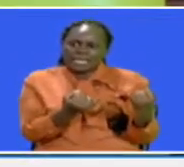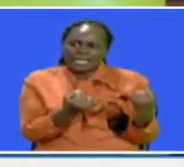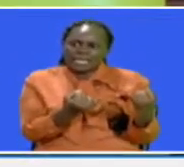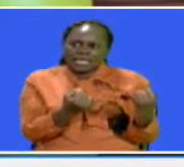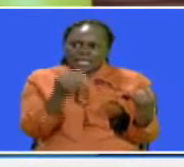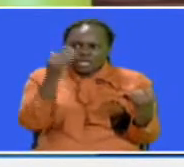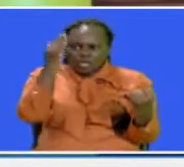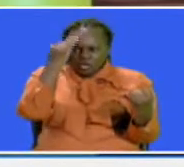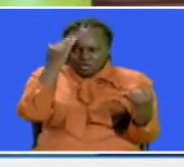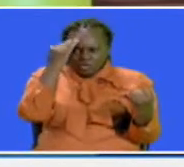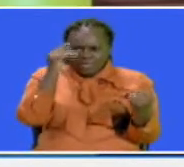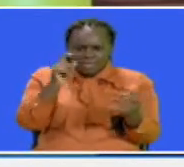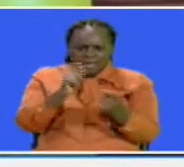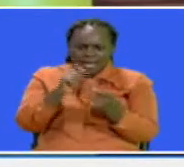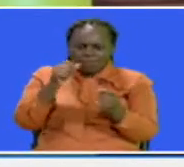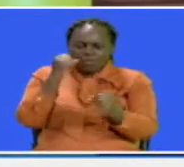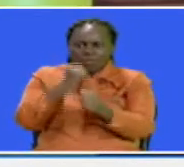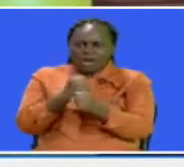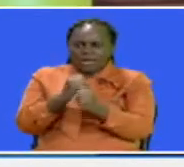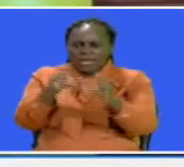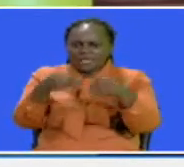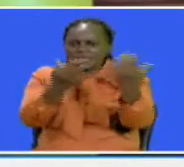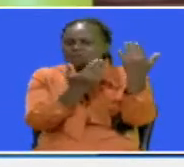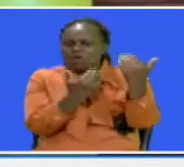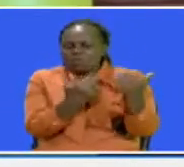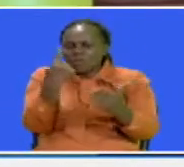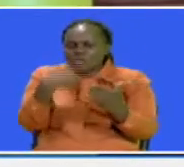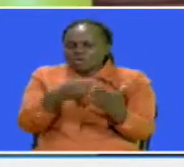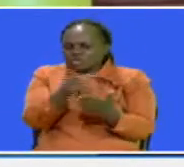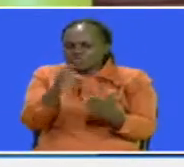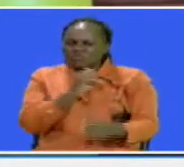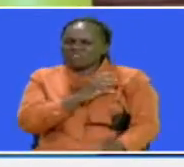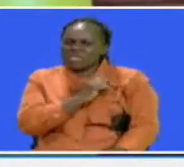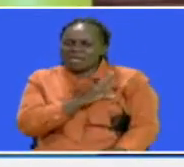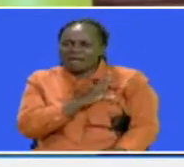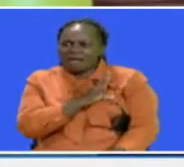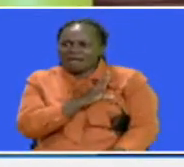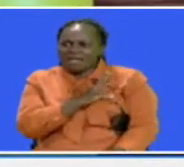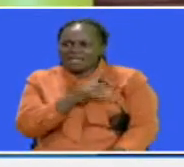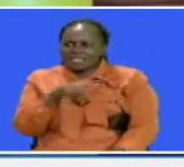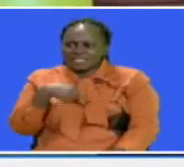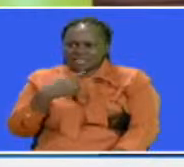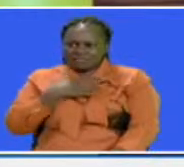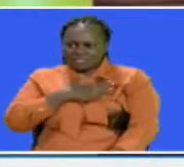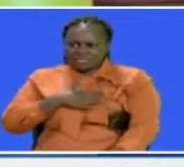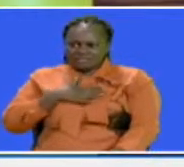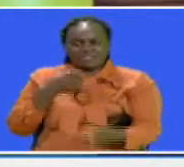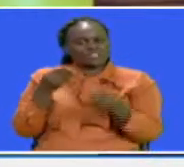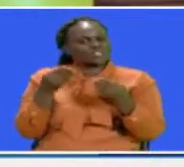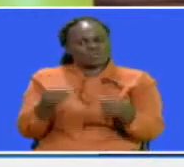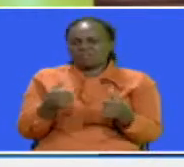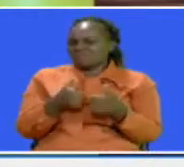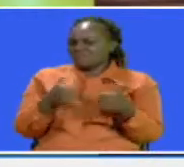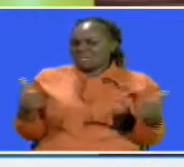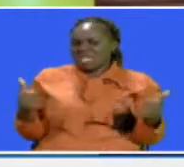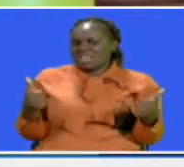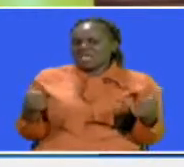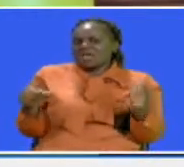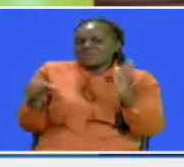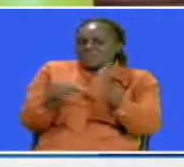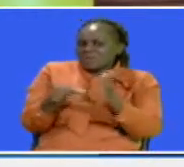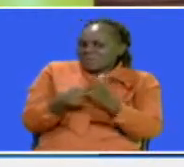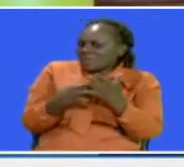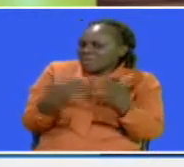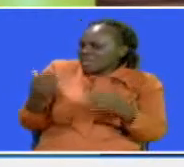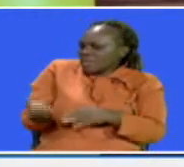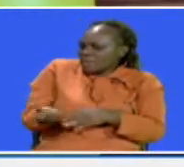of lab work. I'd like to give you hope that whatever it is that you fear, we as the scientists are going to solve it. Whatever problem that